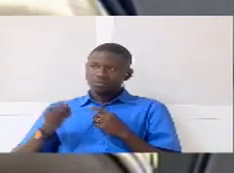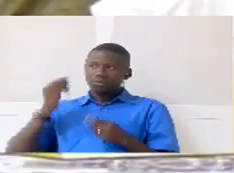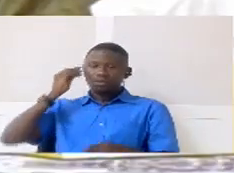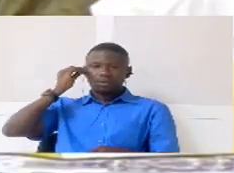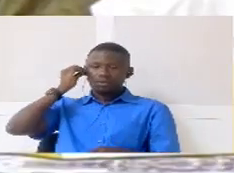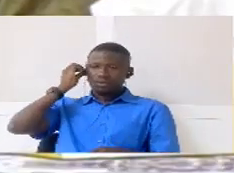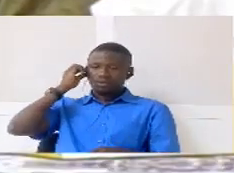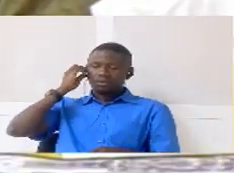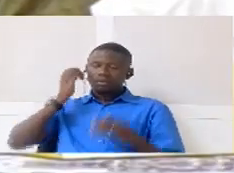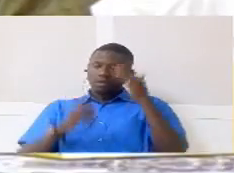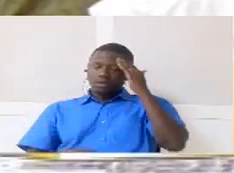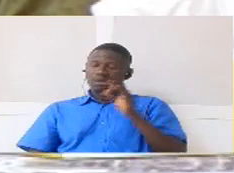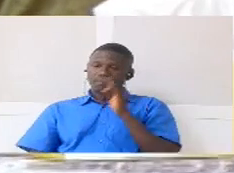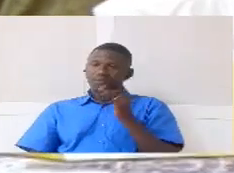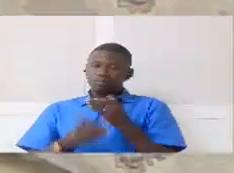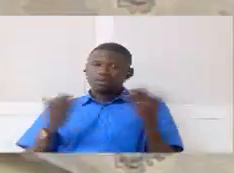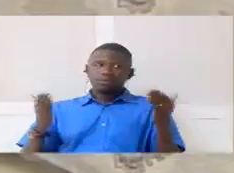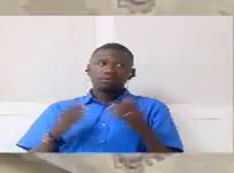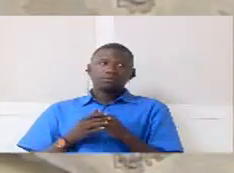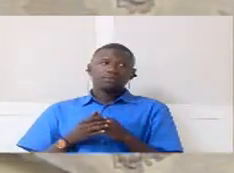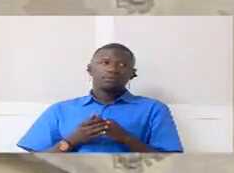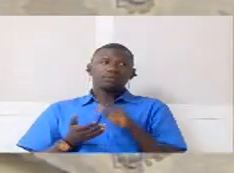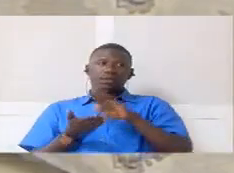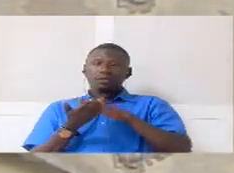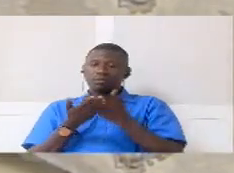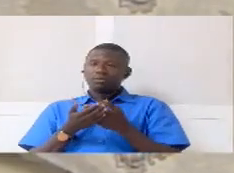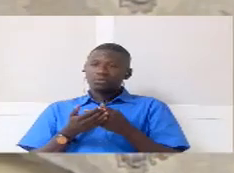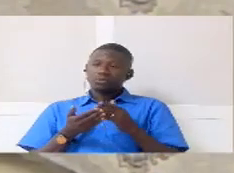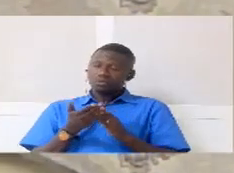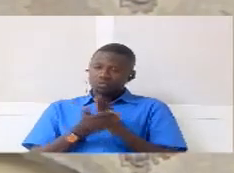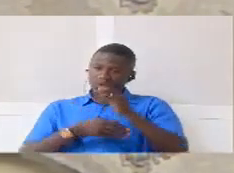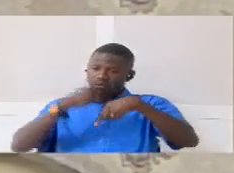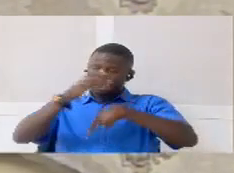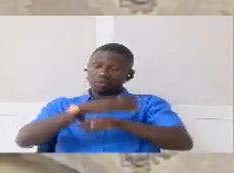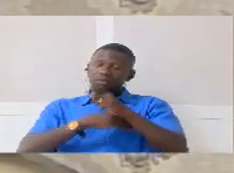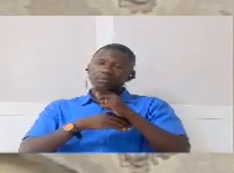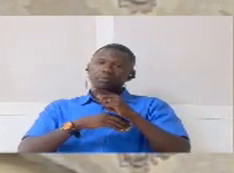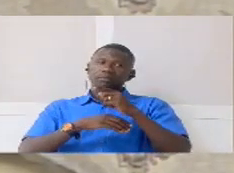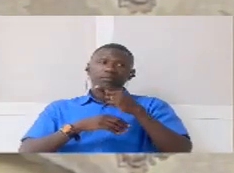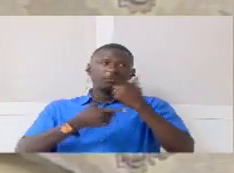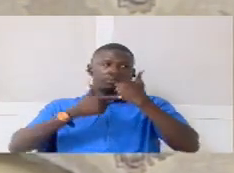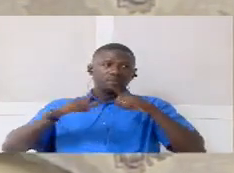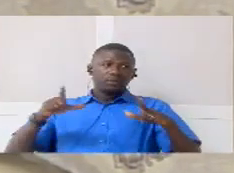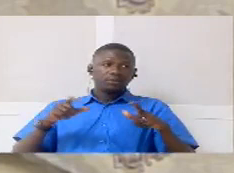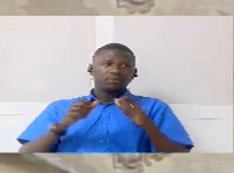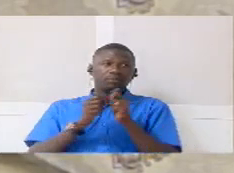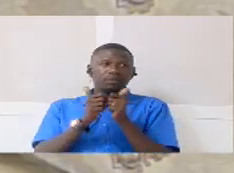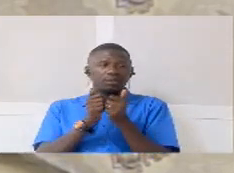Thank you very much. Interpreters, are we continuing in Mandinka, or that's it for